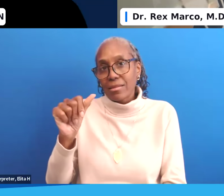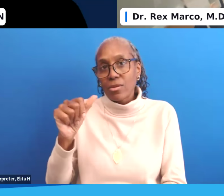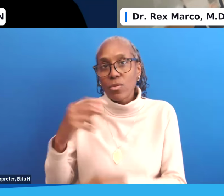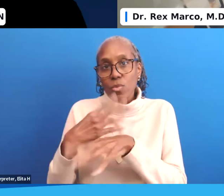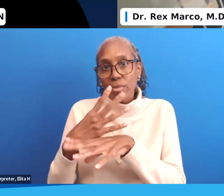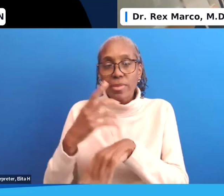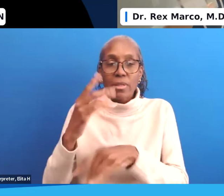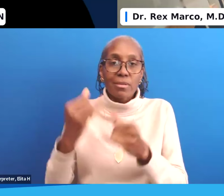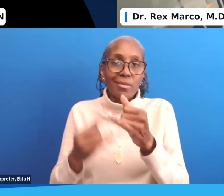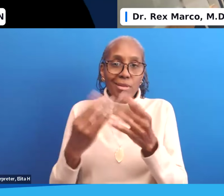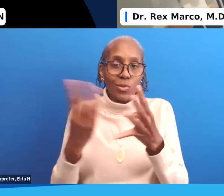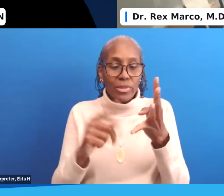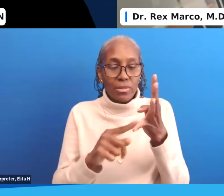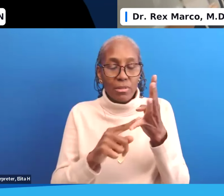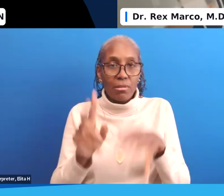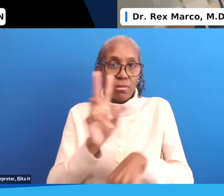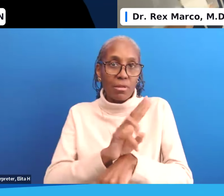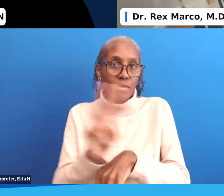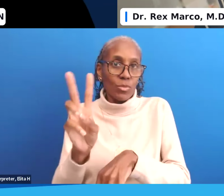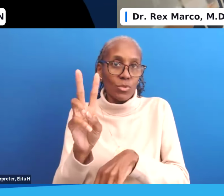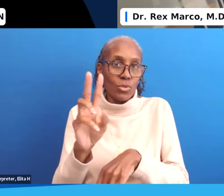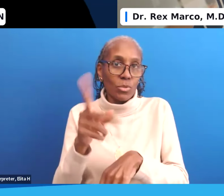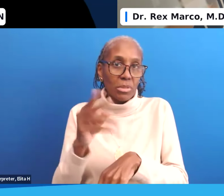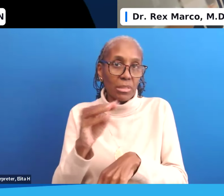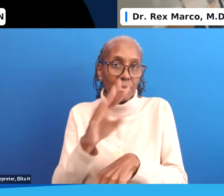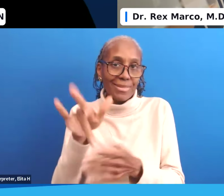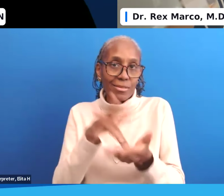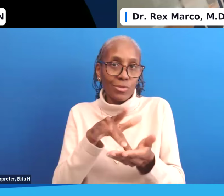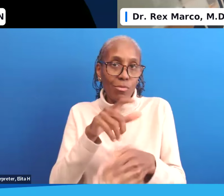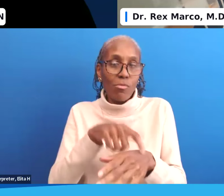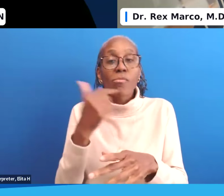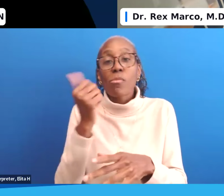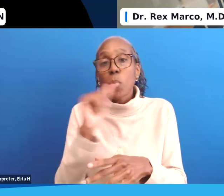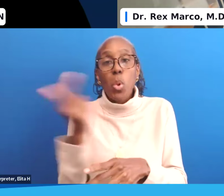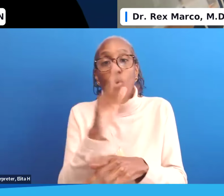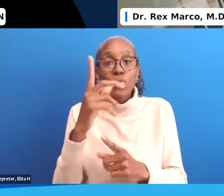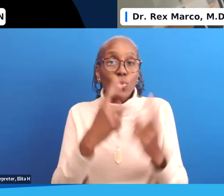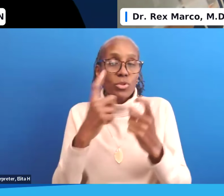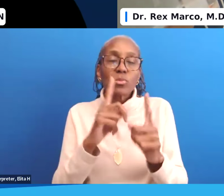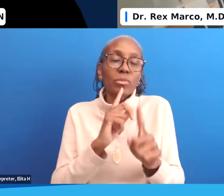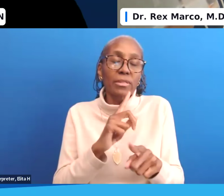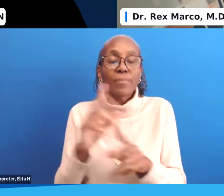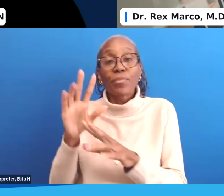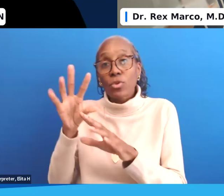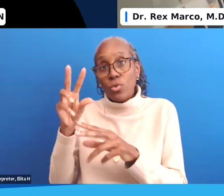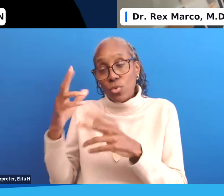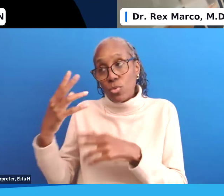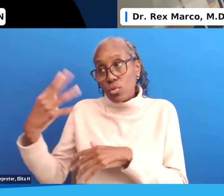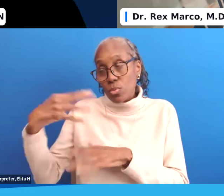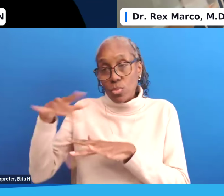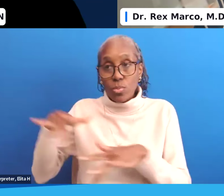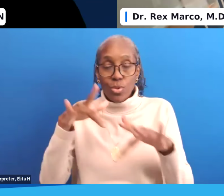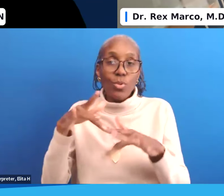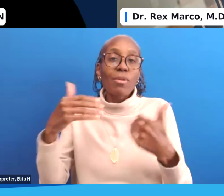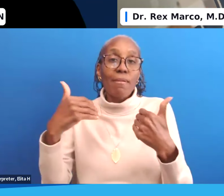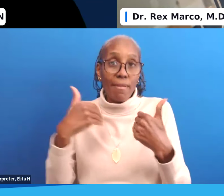at 2 p.m. Central. So we will get to all of your questions. Also, know that these recordings are